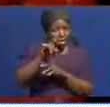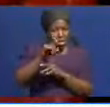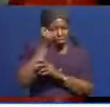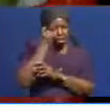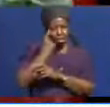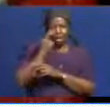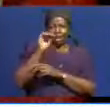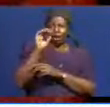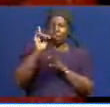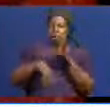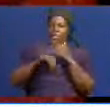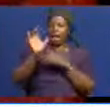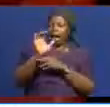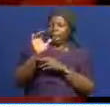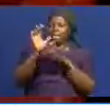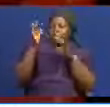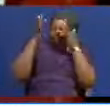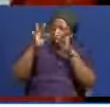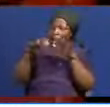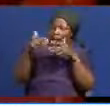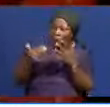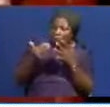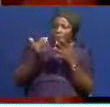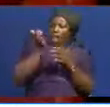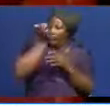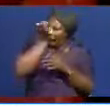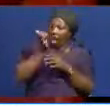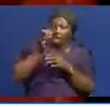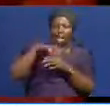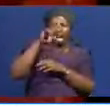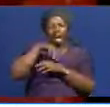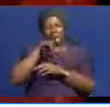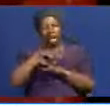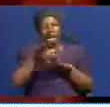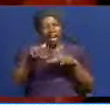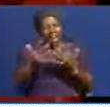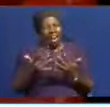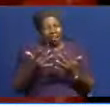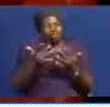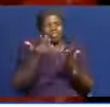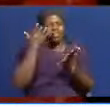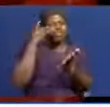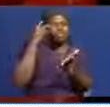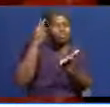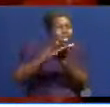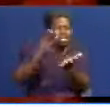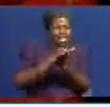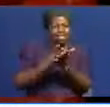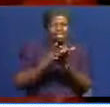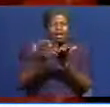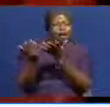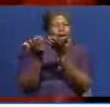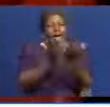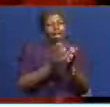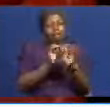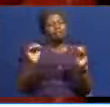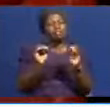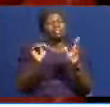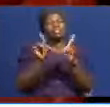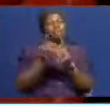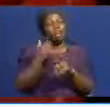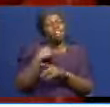what cabinet decision is, how it is undermined. Mr. Speaker, the witness was not produced. We had another witness who did not come here in terms